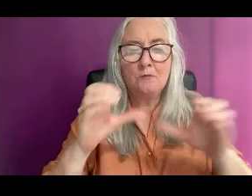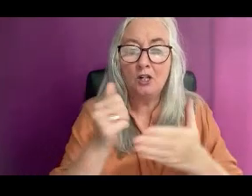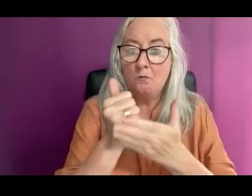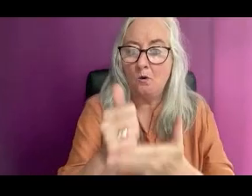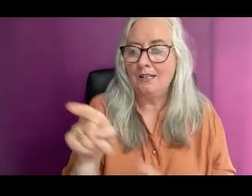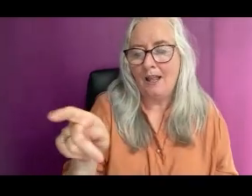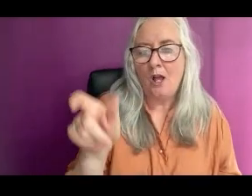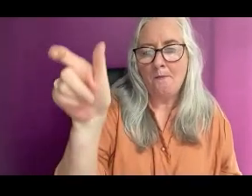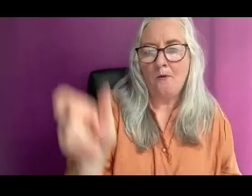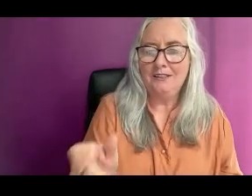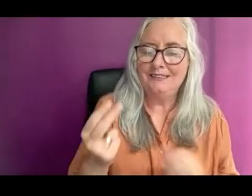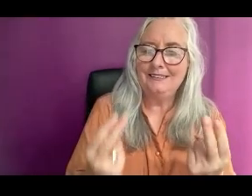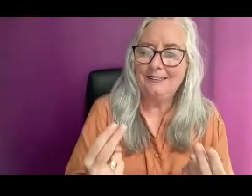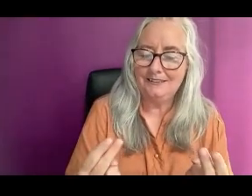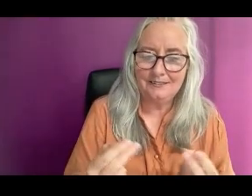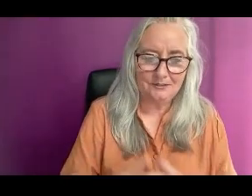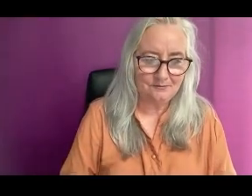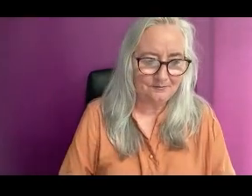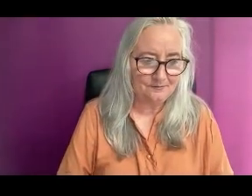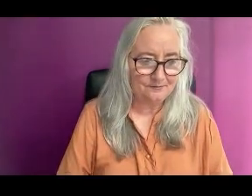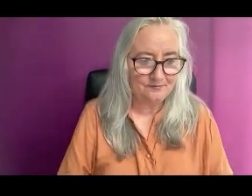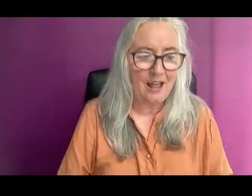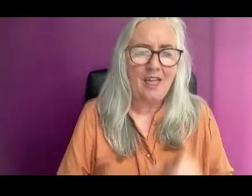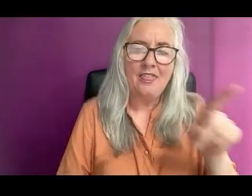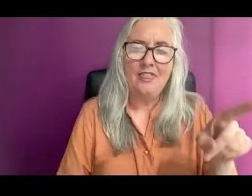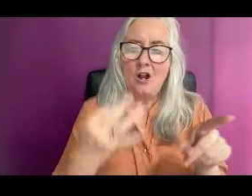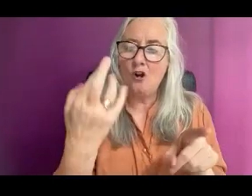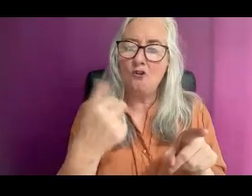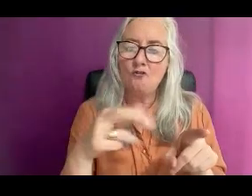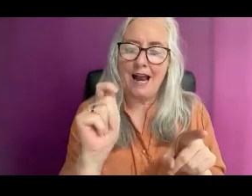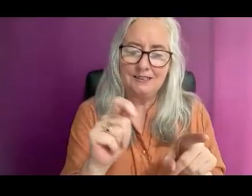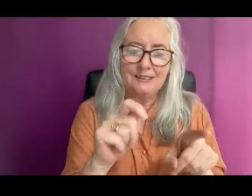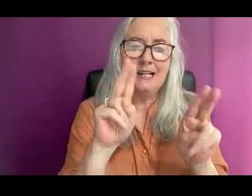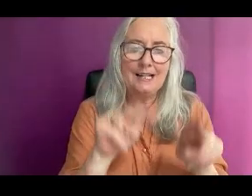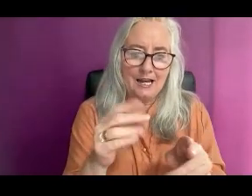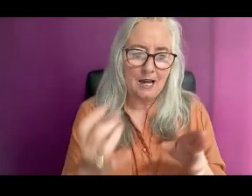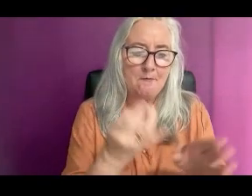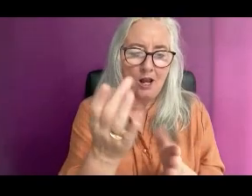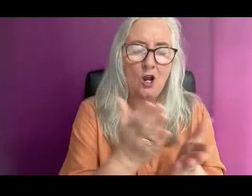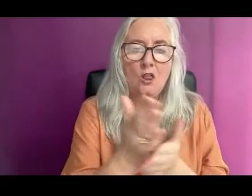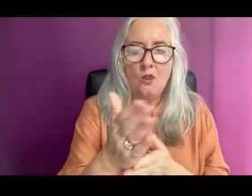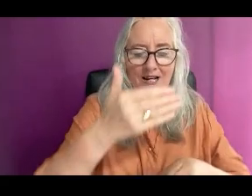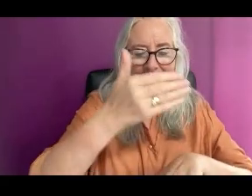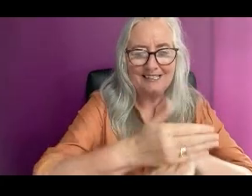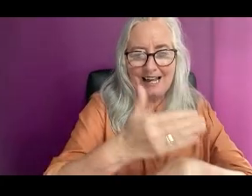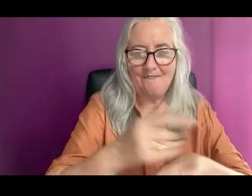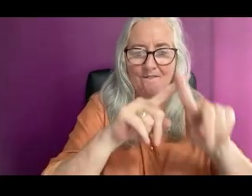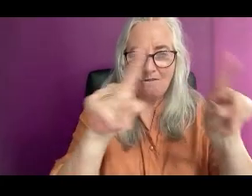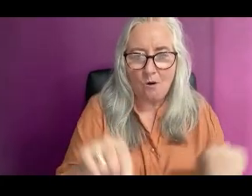will require. This grant on its own is applied for through the employee form, the